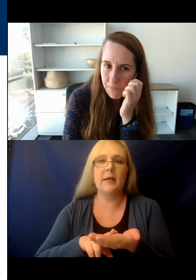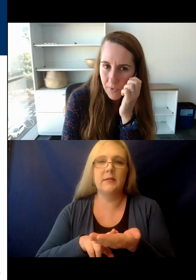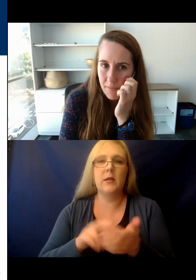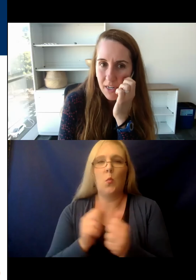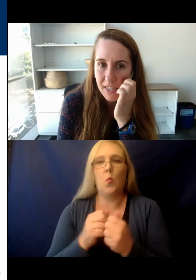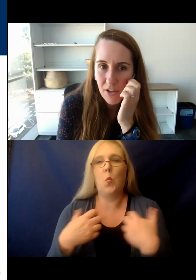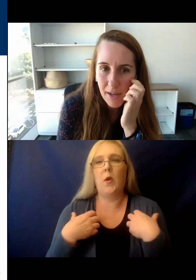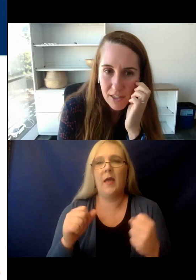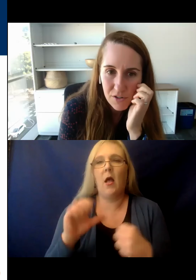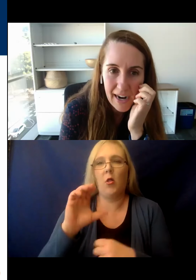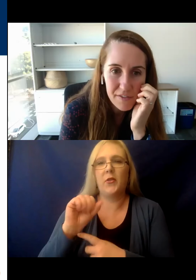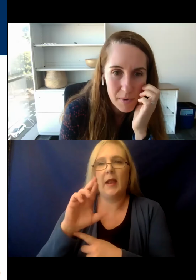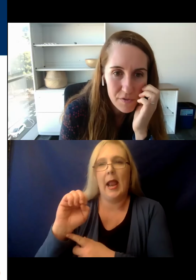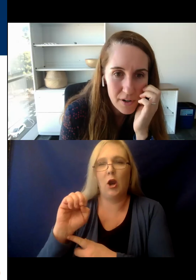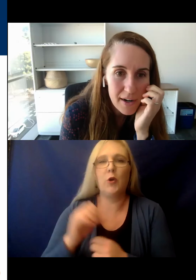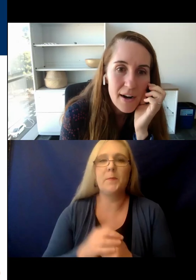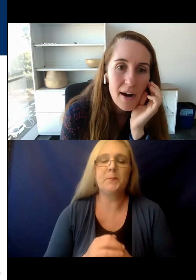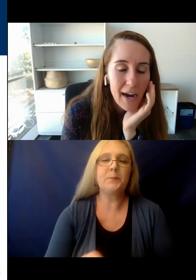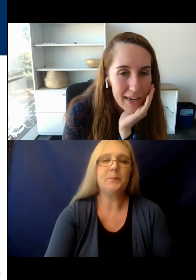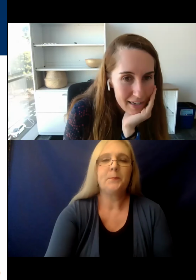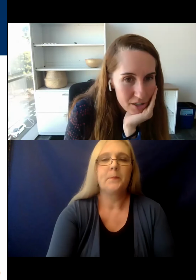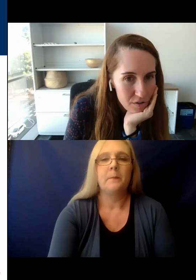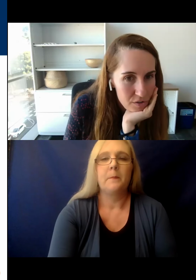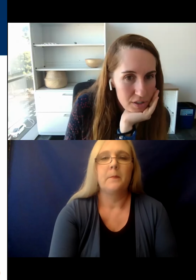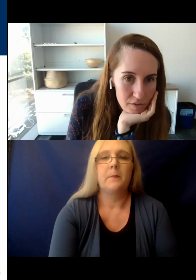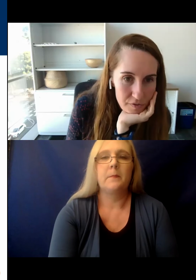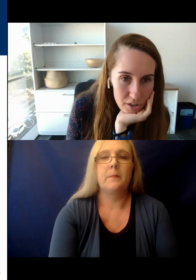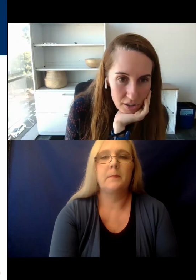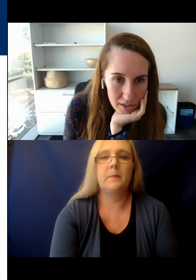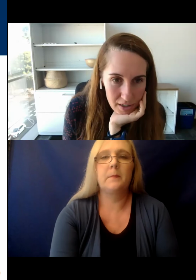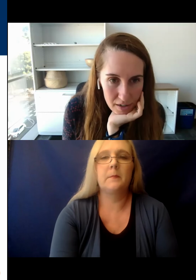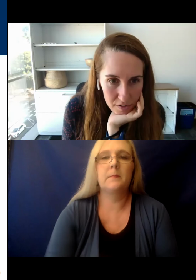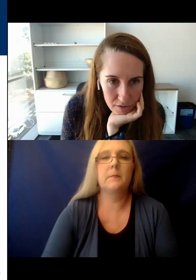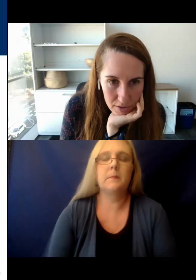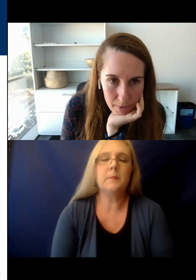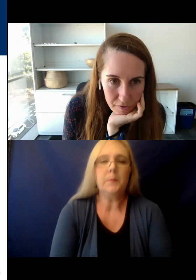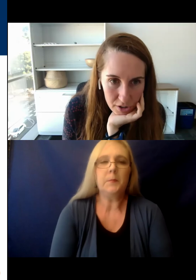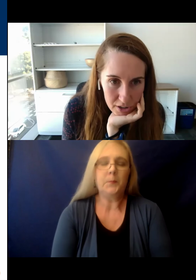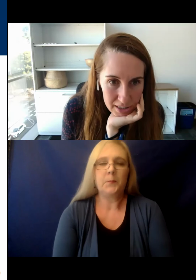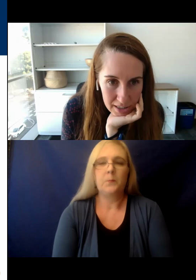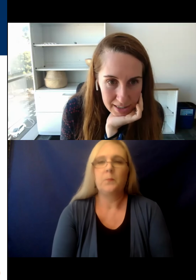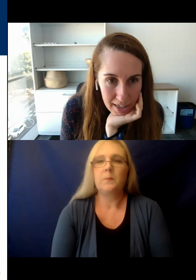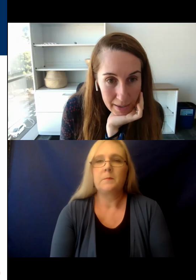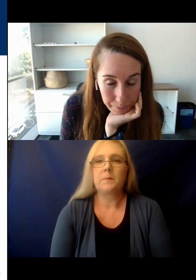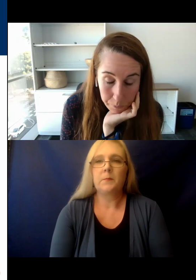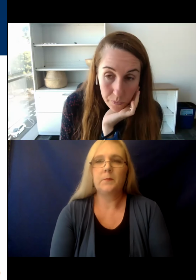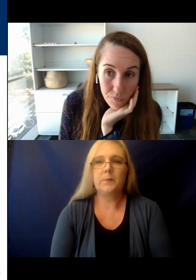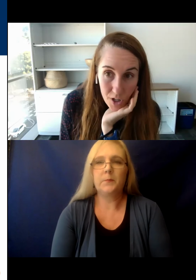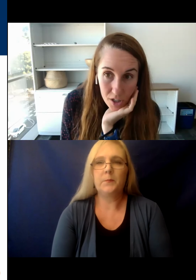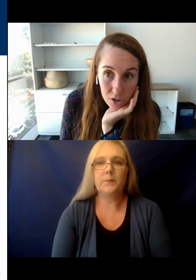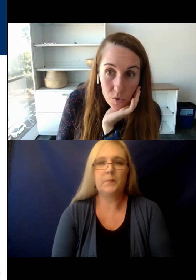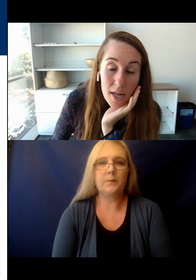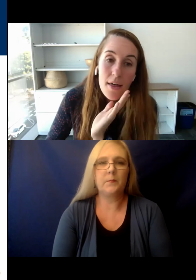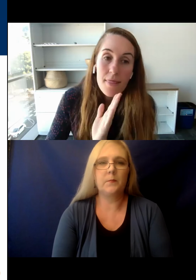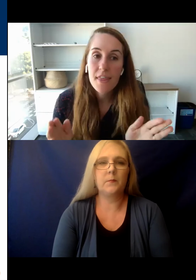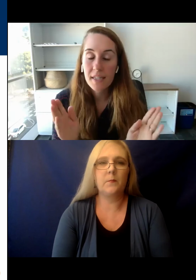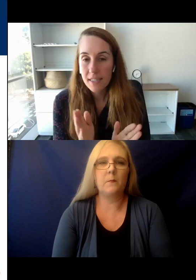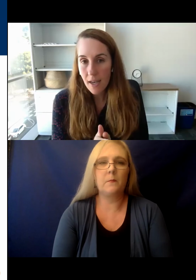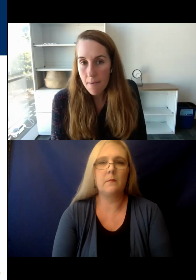going to tell you about these graphs before I get into the further a bit further into this area.